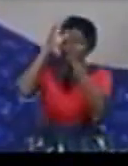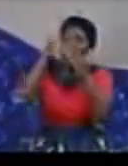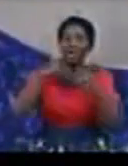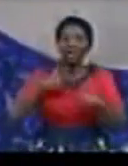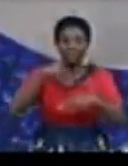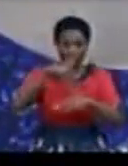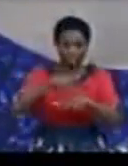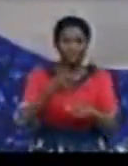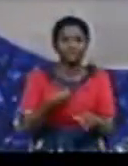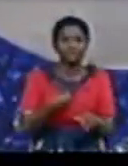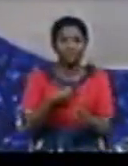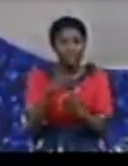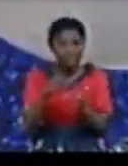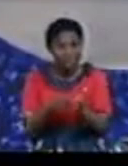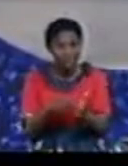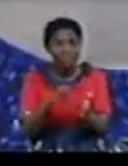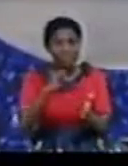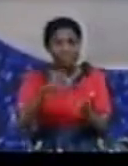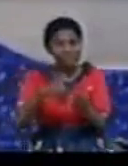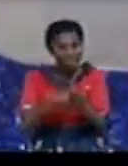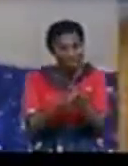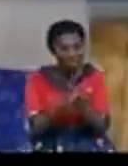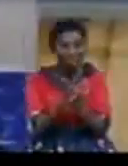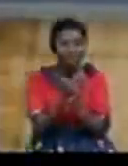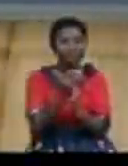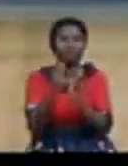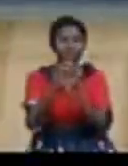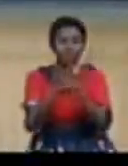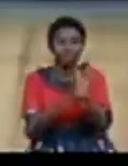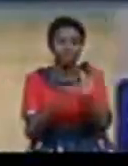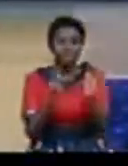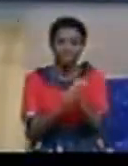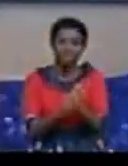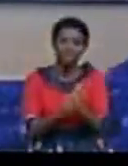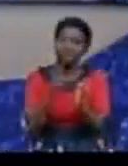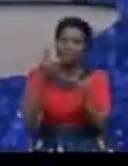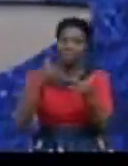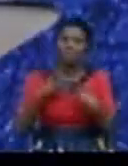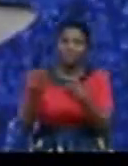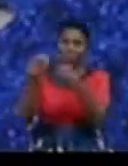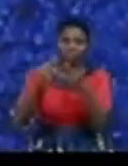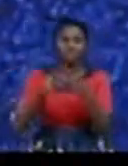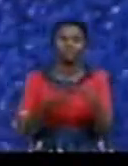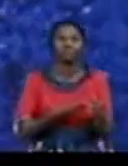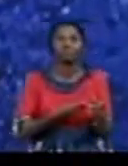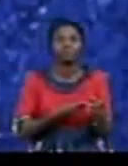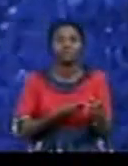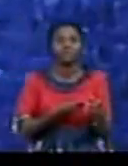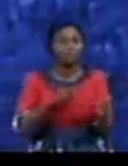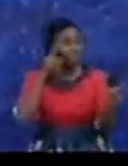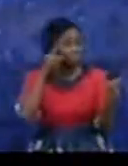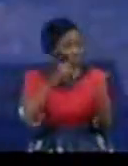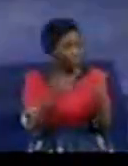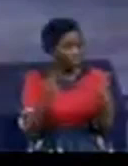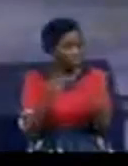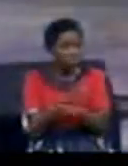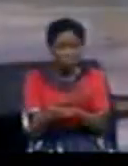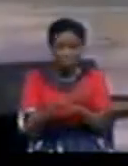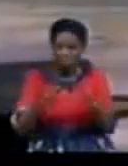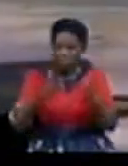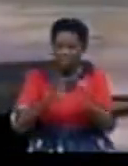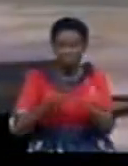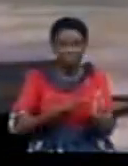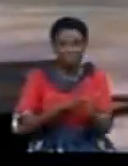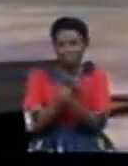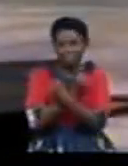new commandment he has given unto us, brethren. Let us not love in word only, but